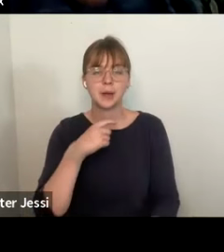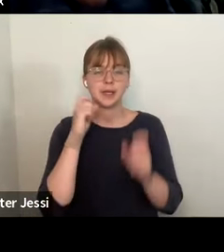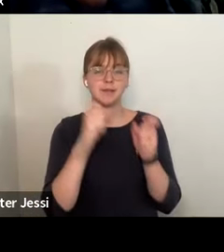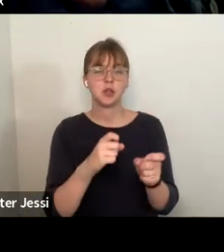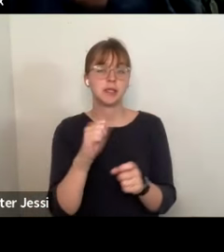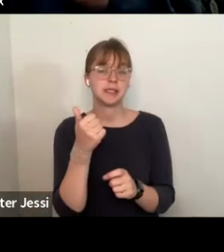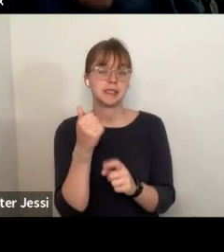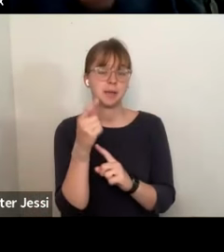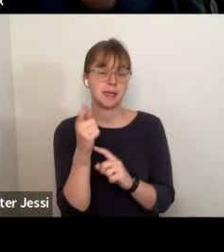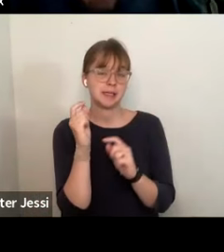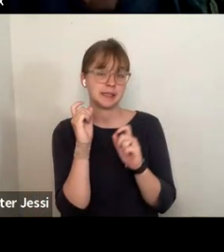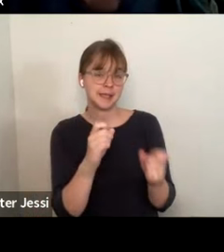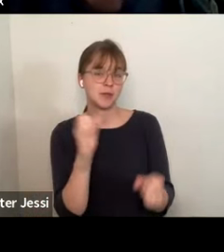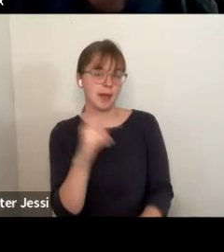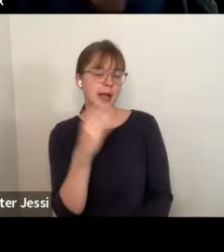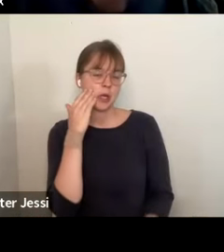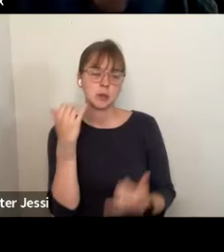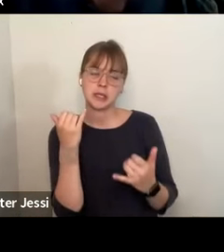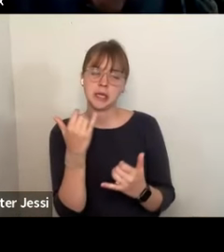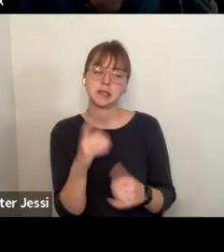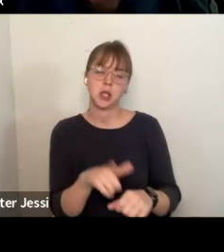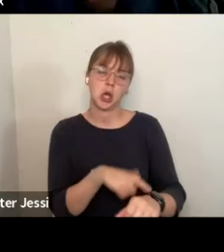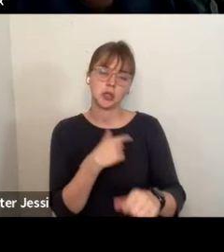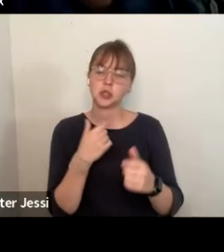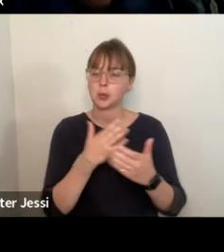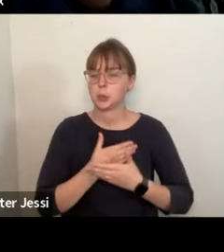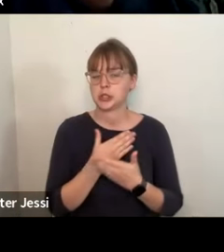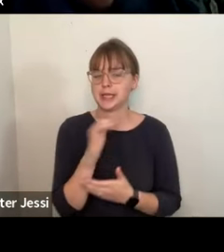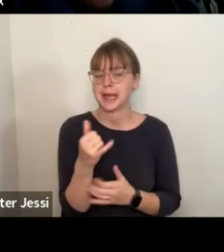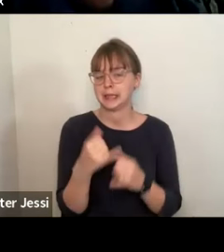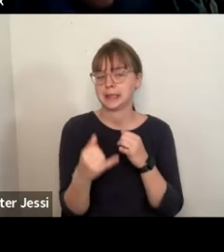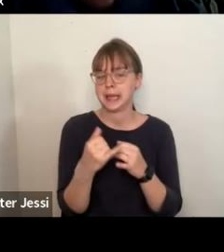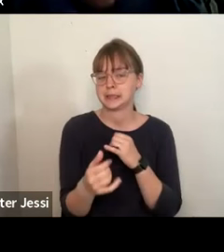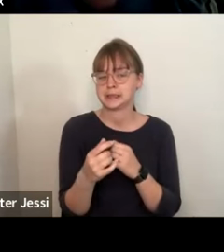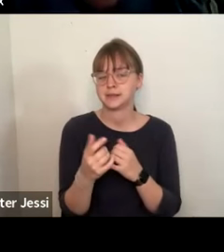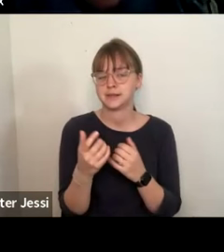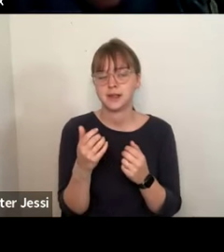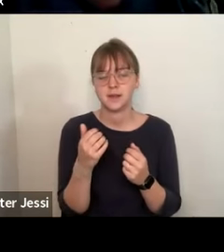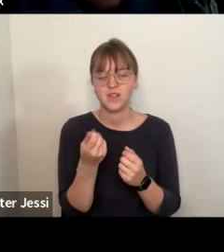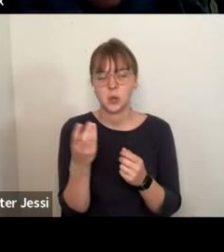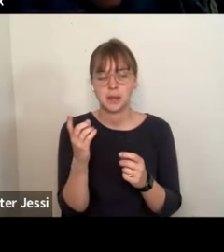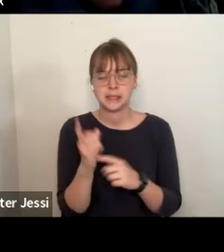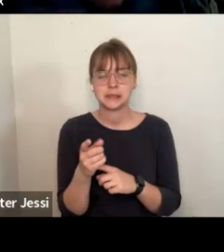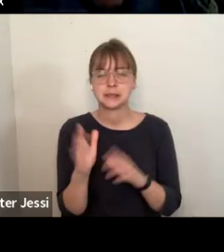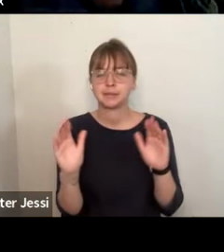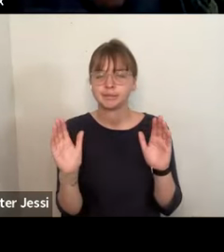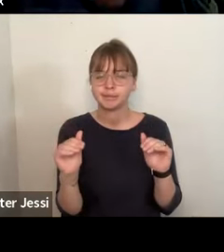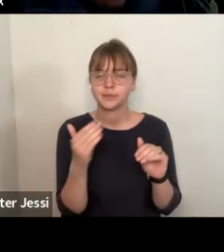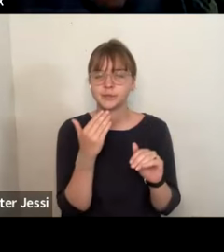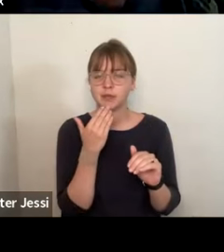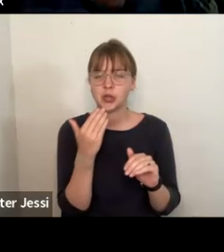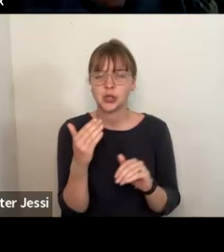with doing that. It's been a long day, so I'm sure you all appreciate that. I can't thank everybody enough for